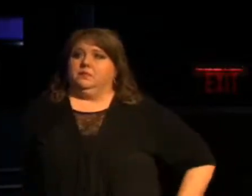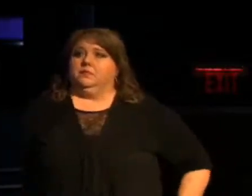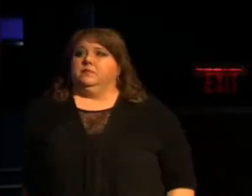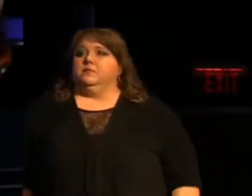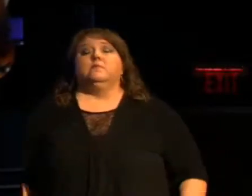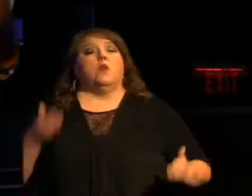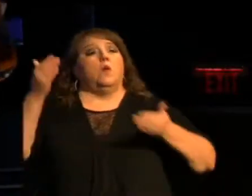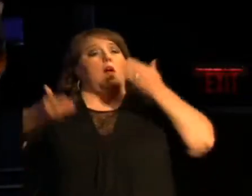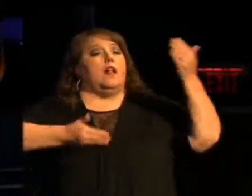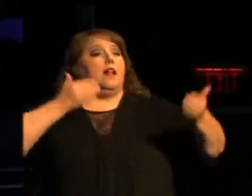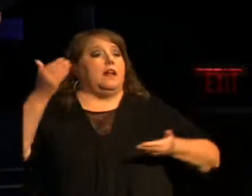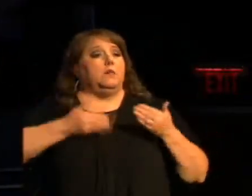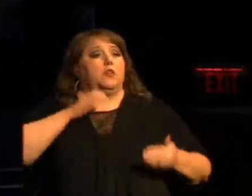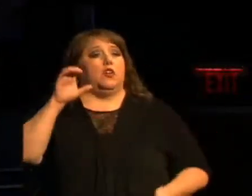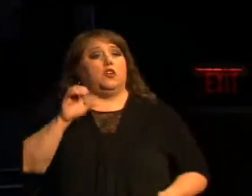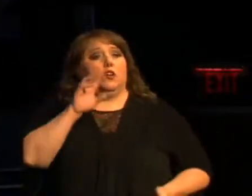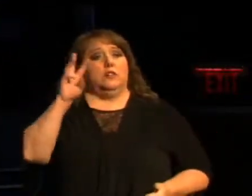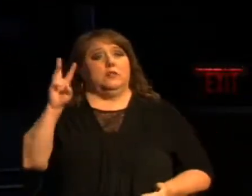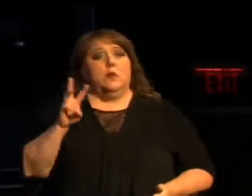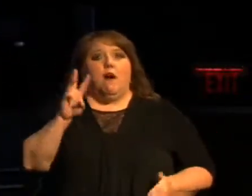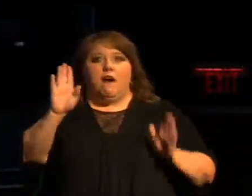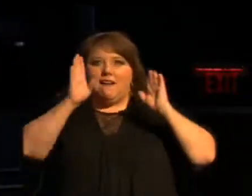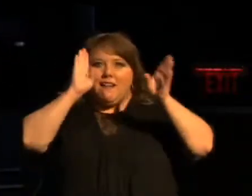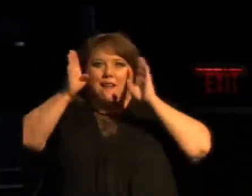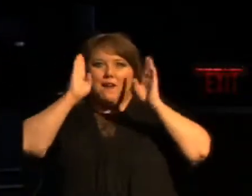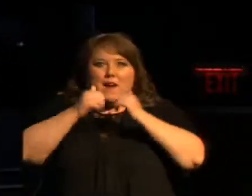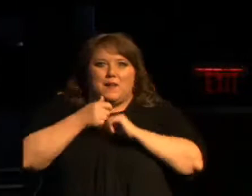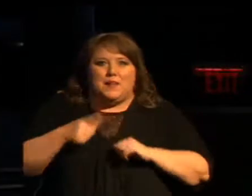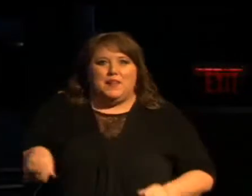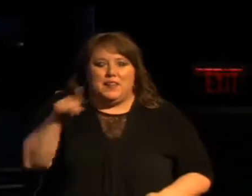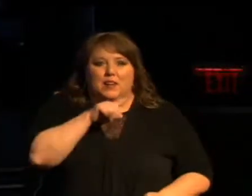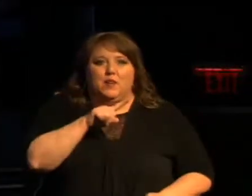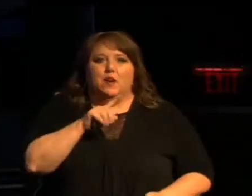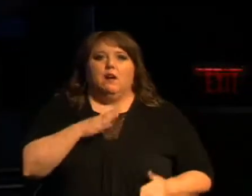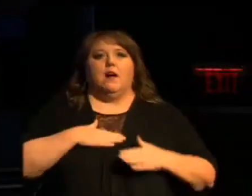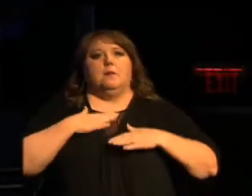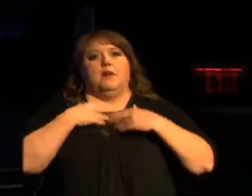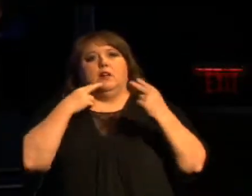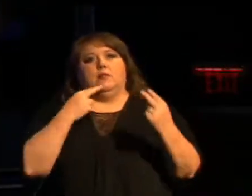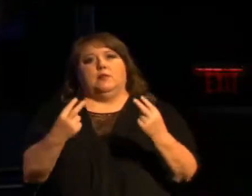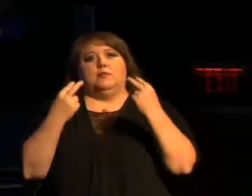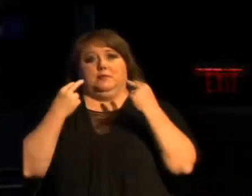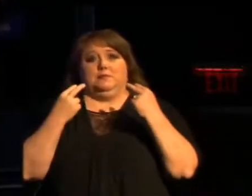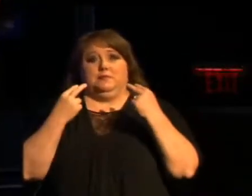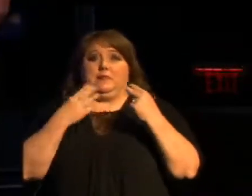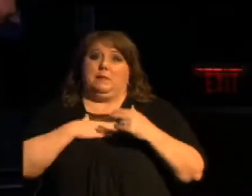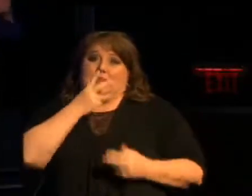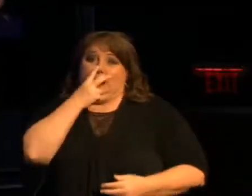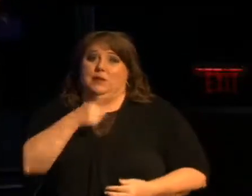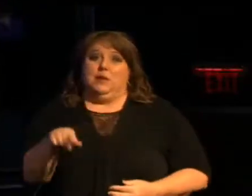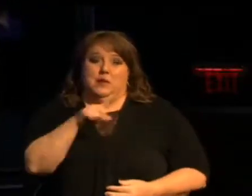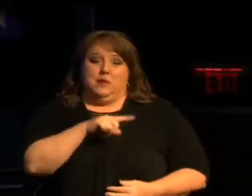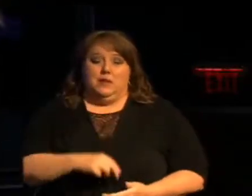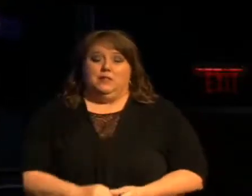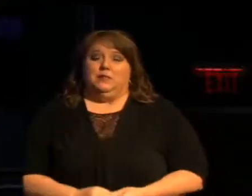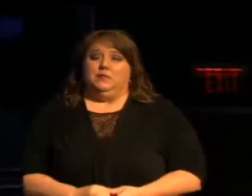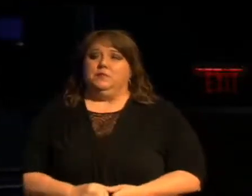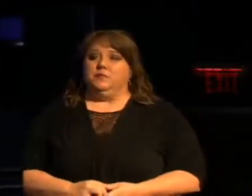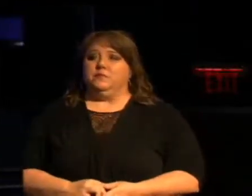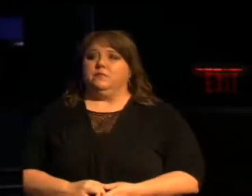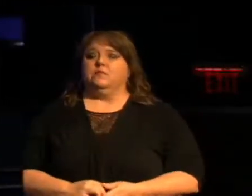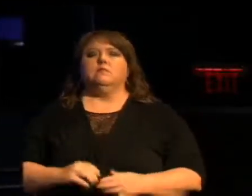We welcome you to Crosswalk. How are you out there? We're so glad to see you. We hope that